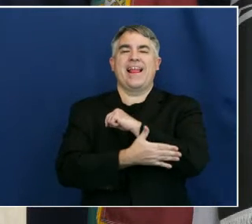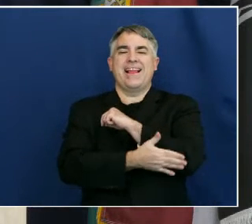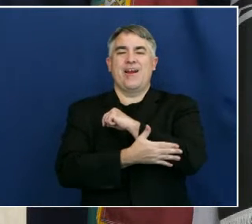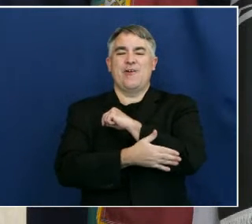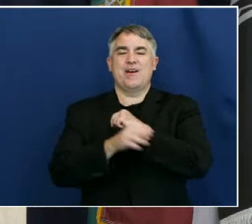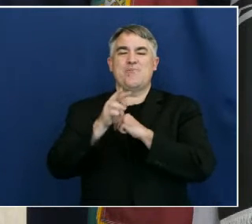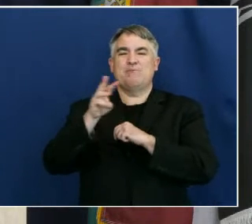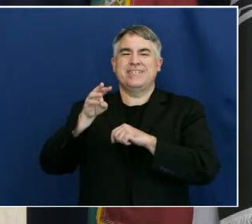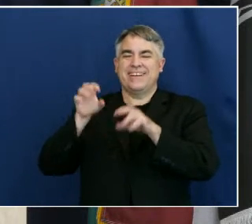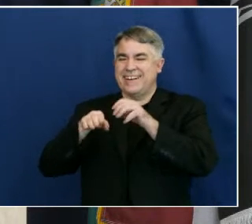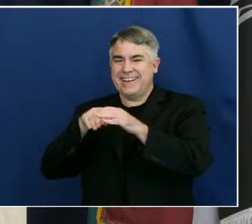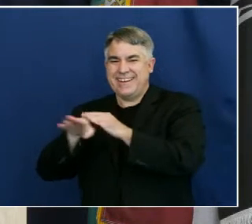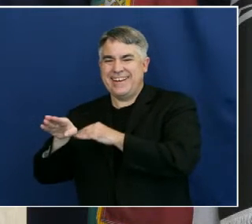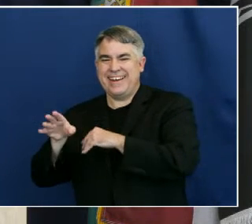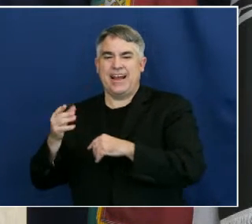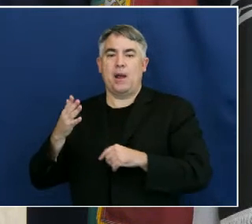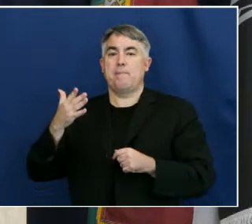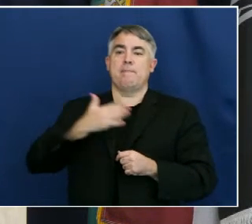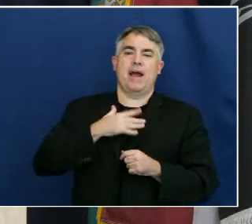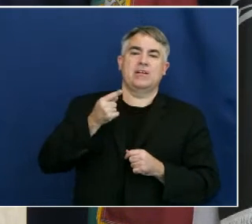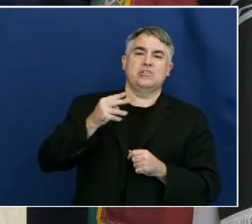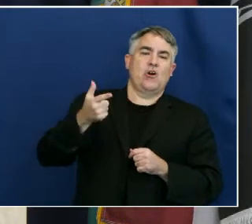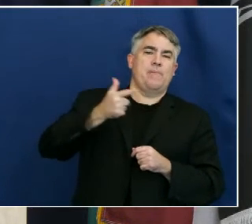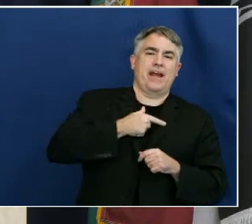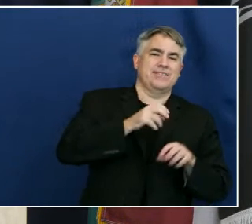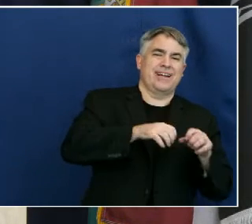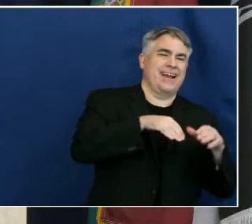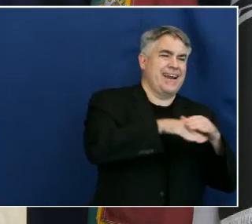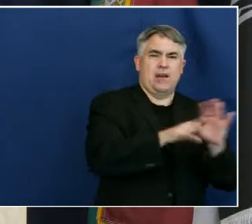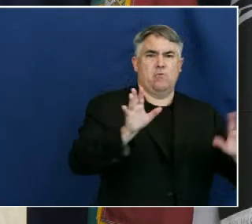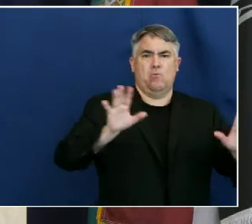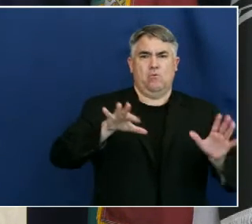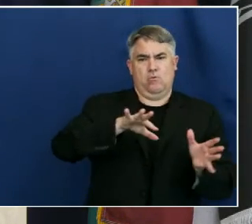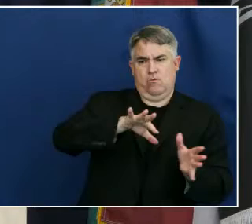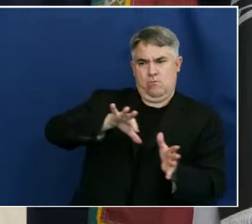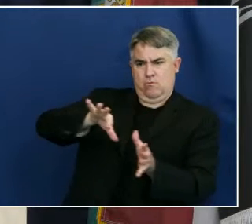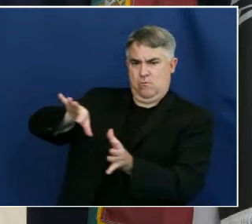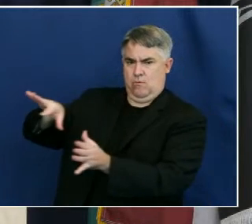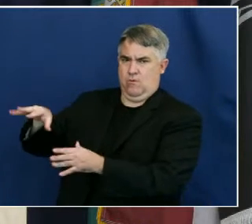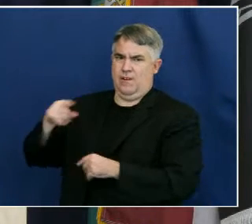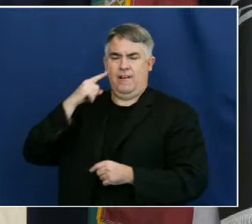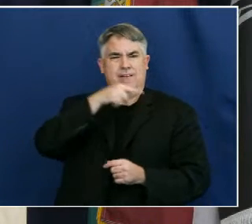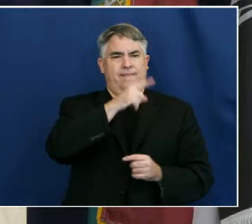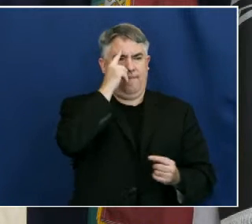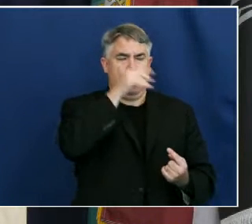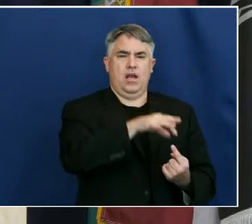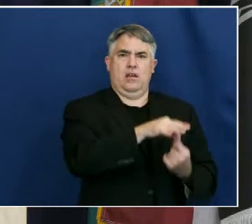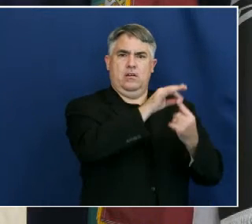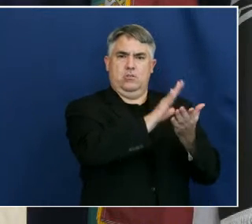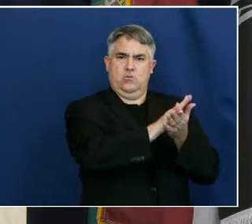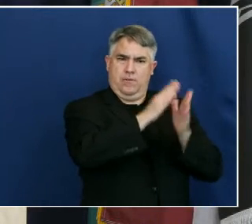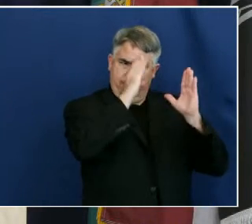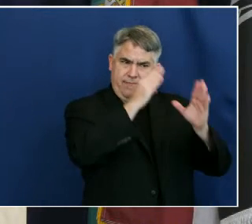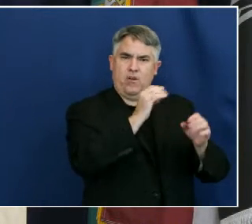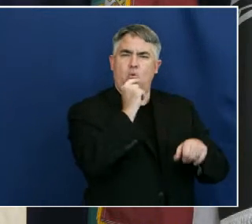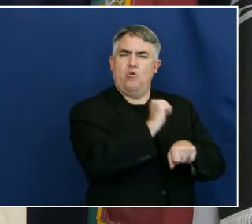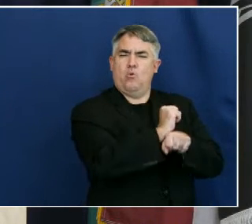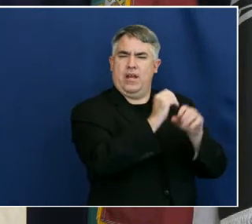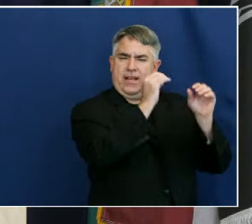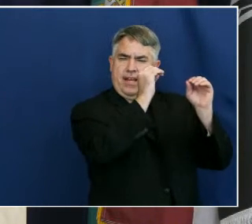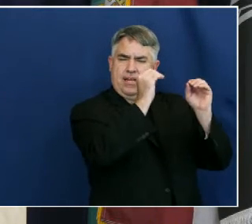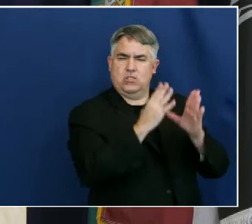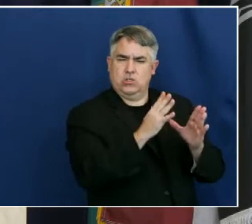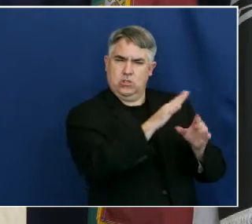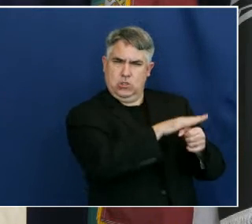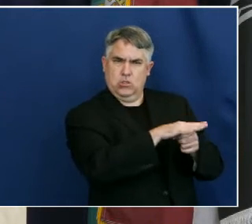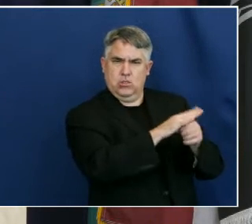Superstation. We've built a closed system, and we're going to prioritize, again, 20%. If we can do more, we will, to go into those school personnel to get them, and that's